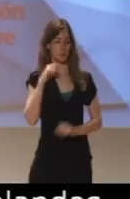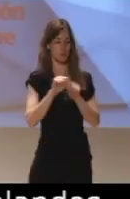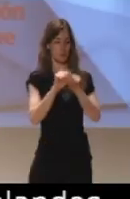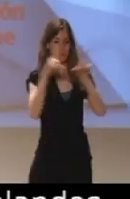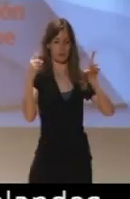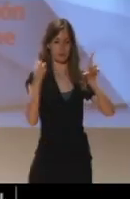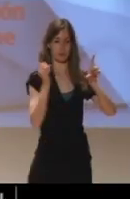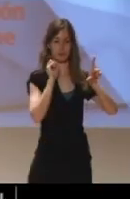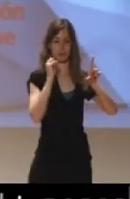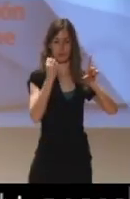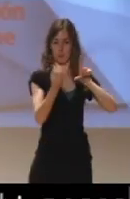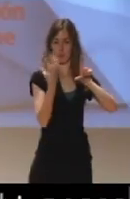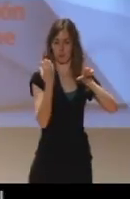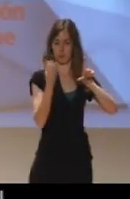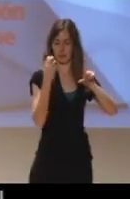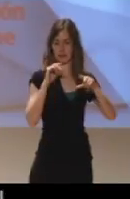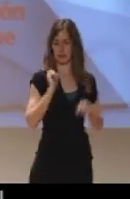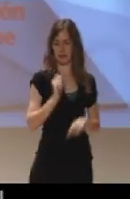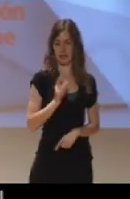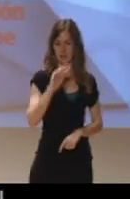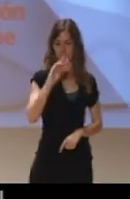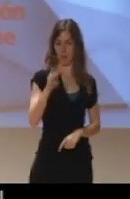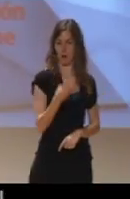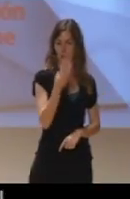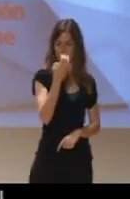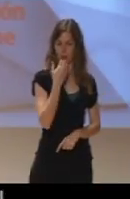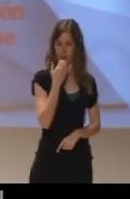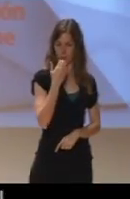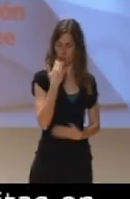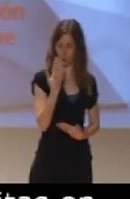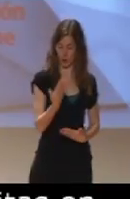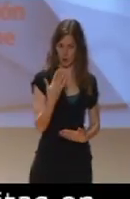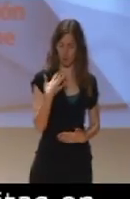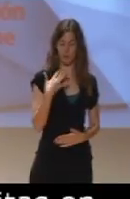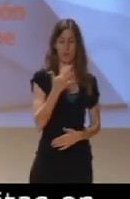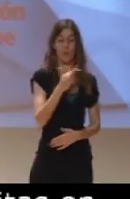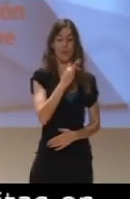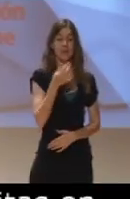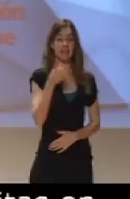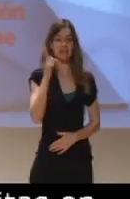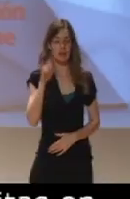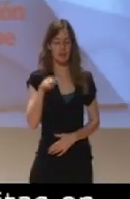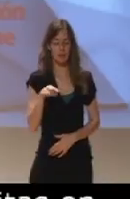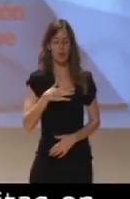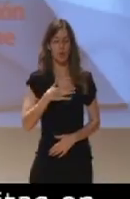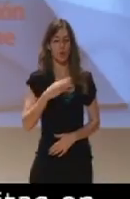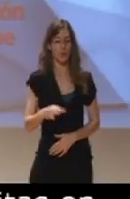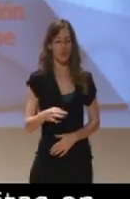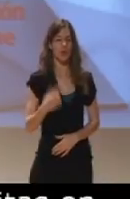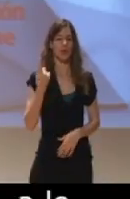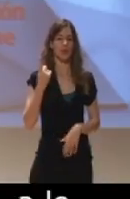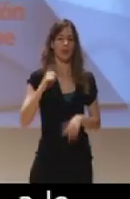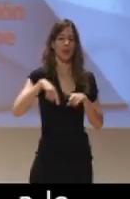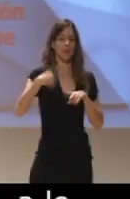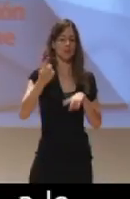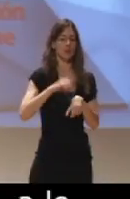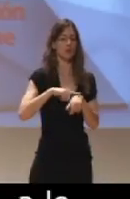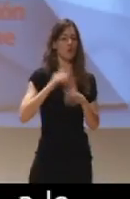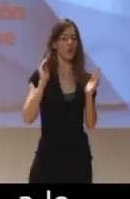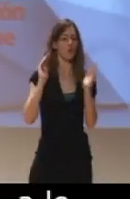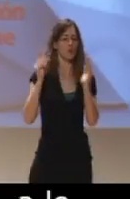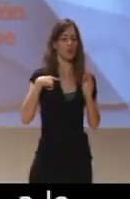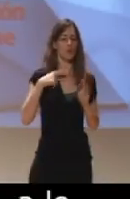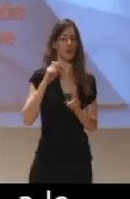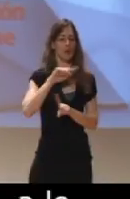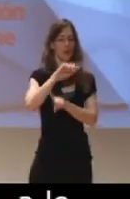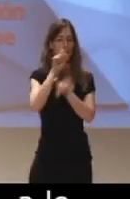the other side you have slides and PowerPoint, and then